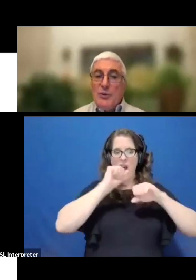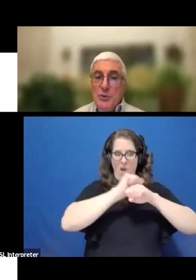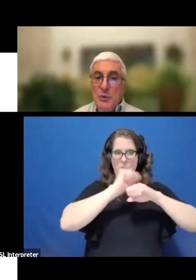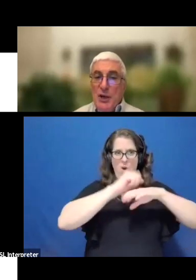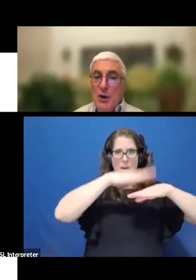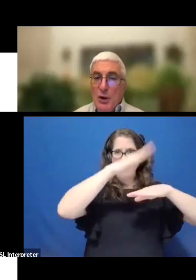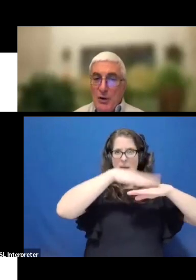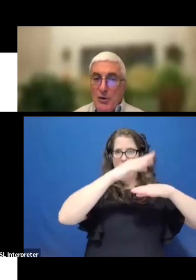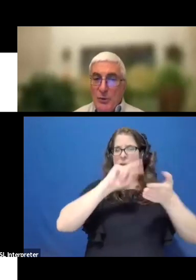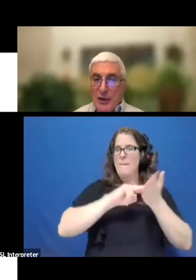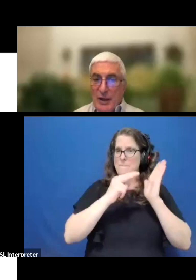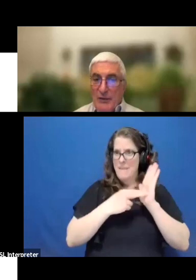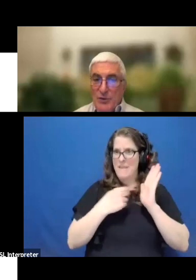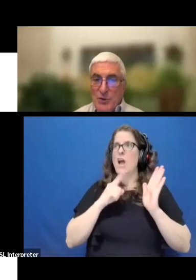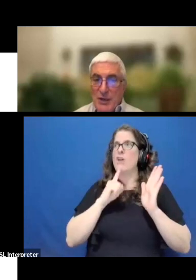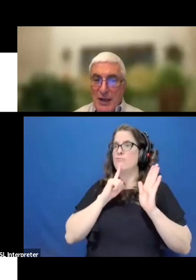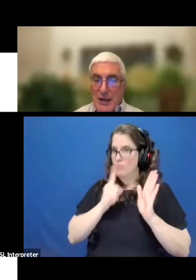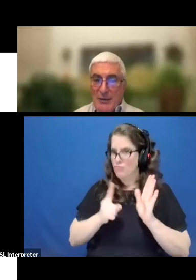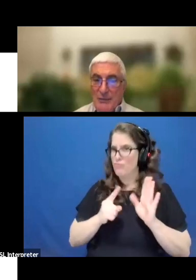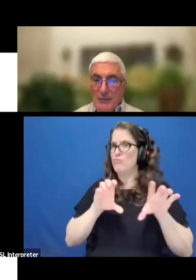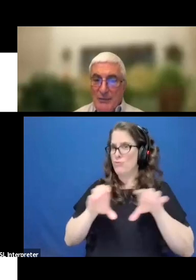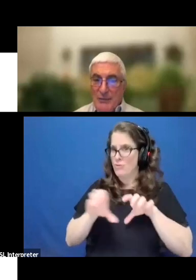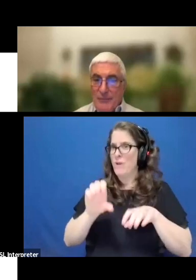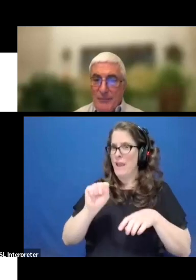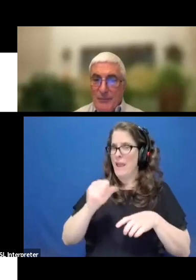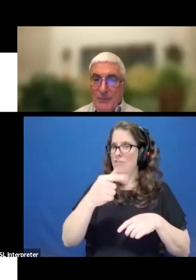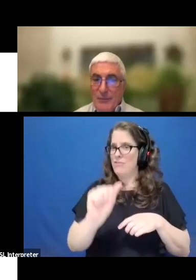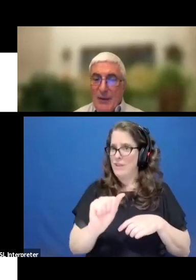they truly are doing SGA.